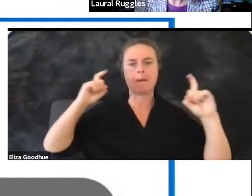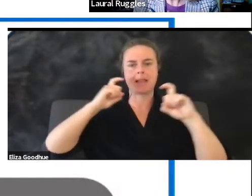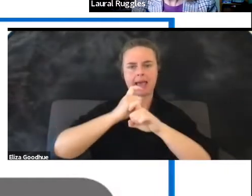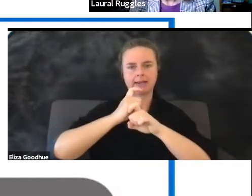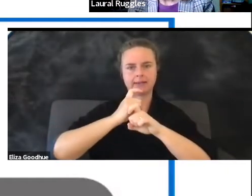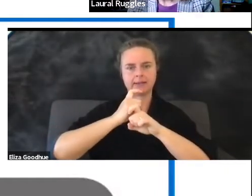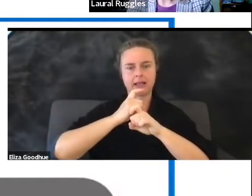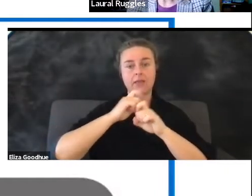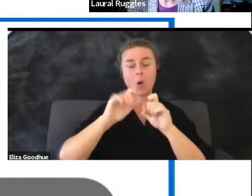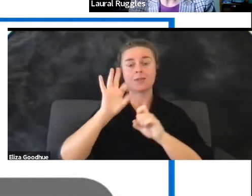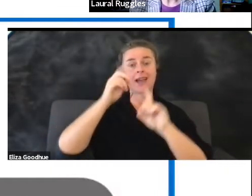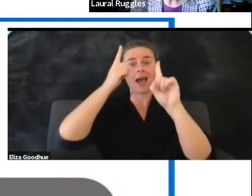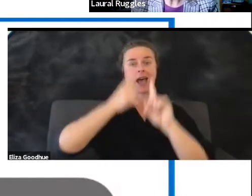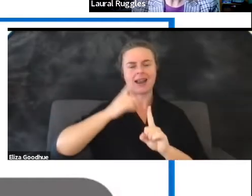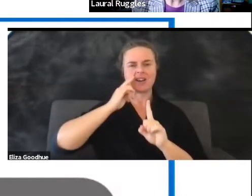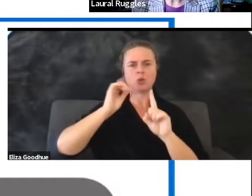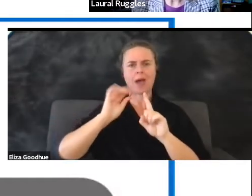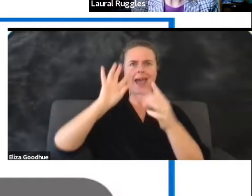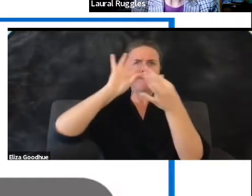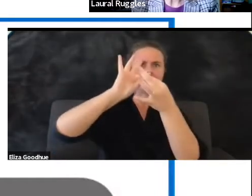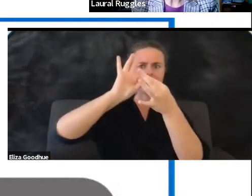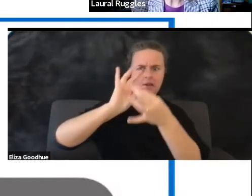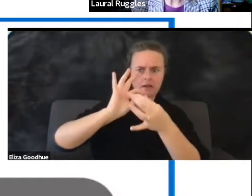all of them. And also